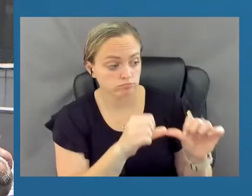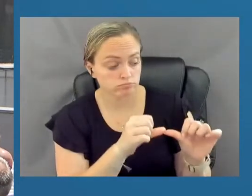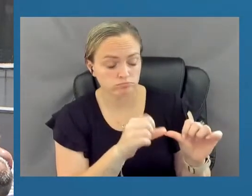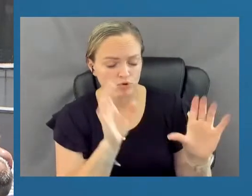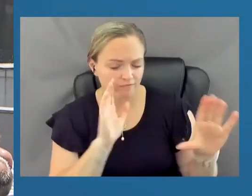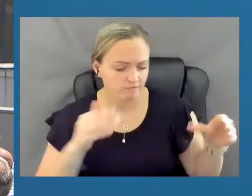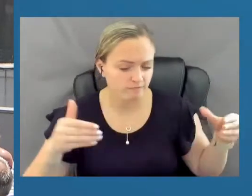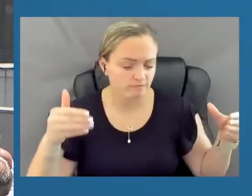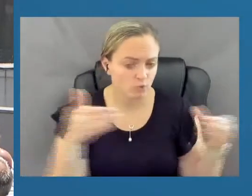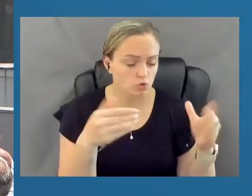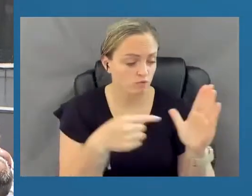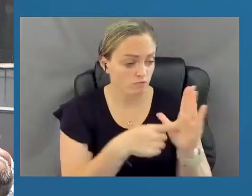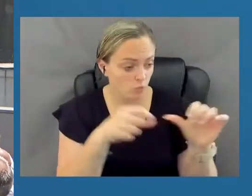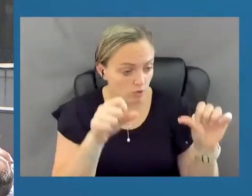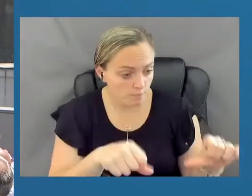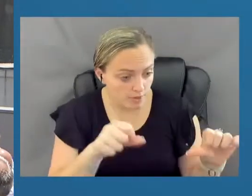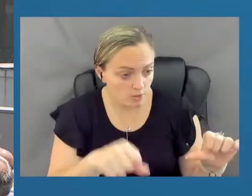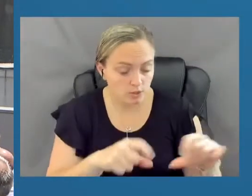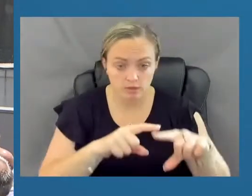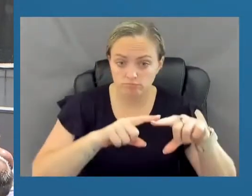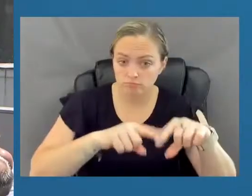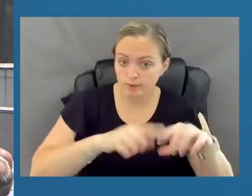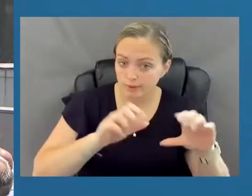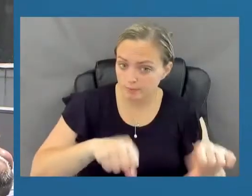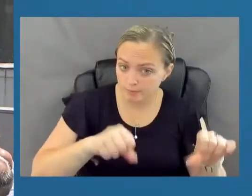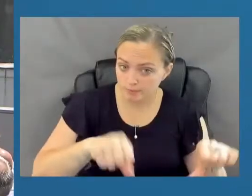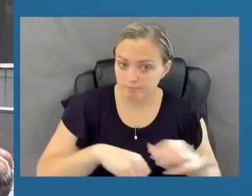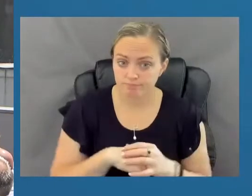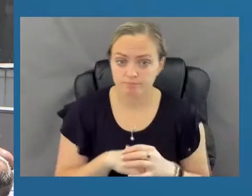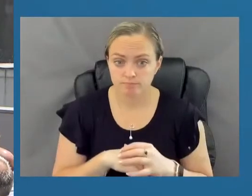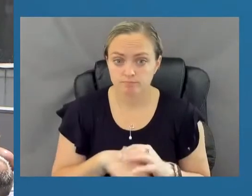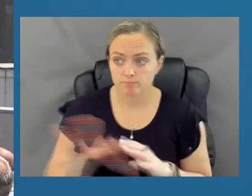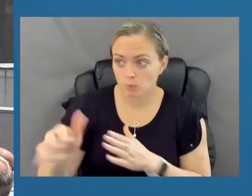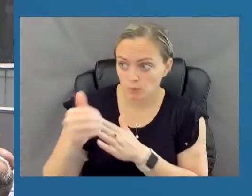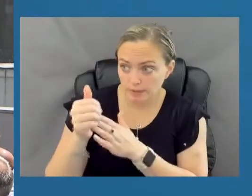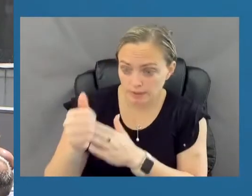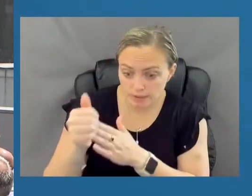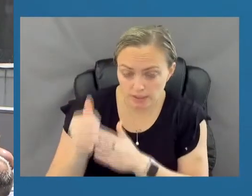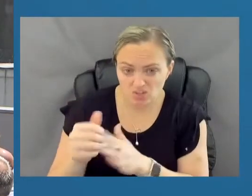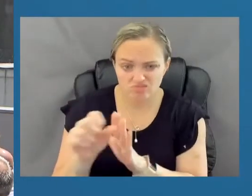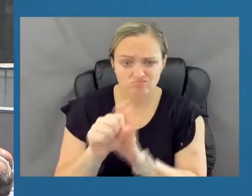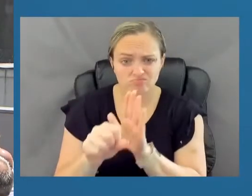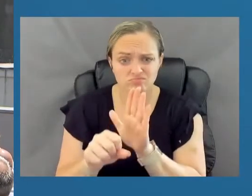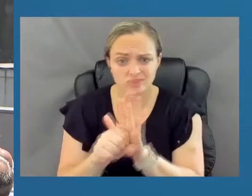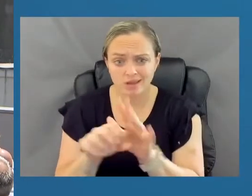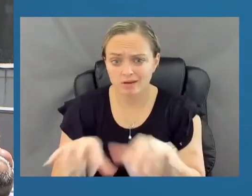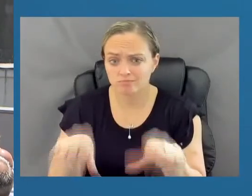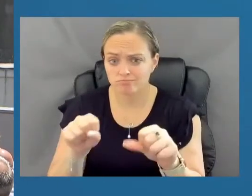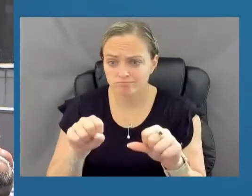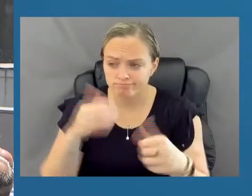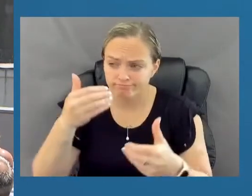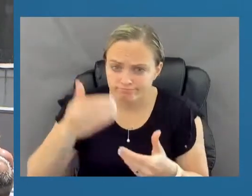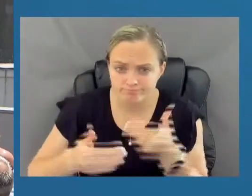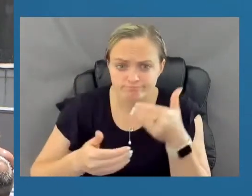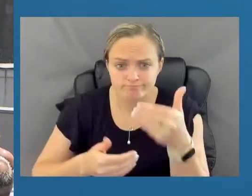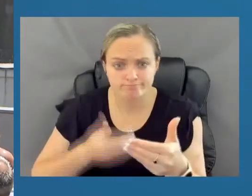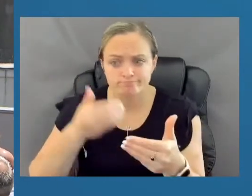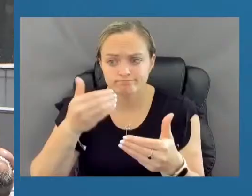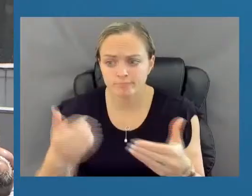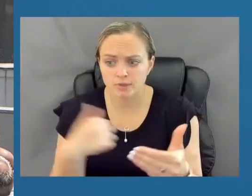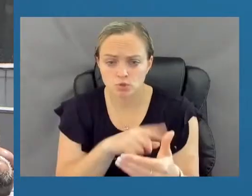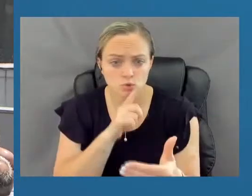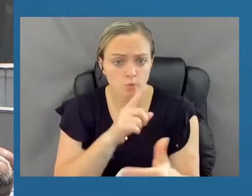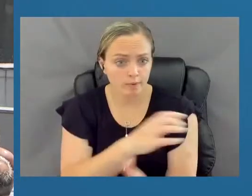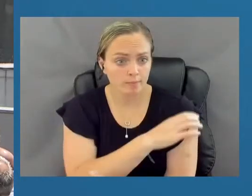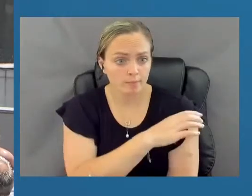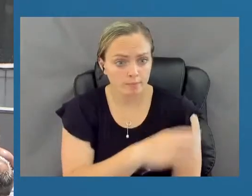on affordability and reliability. Under her leadership, the state has taken decisive steps to ensure that our power grid